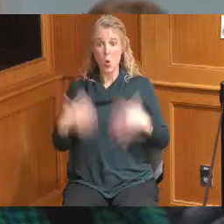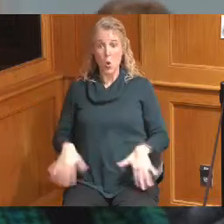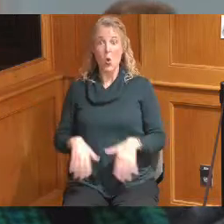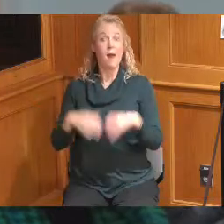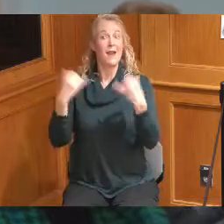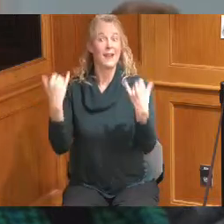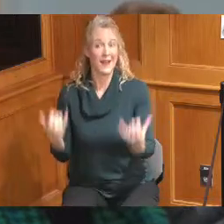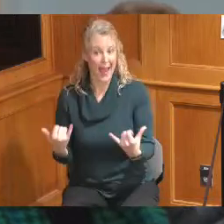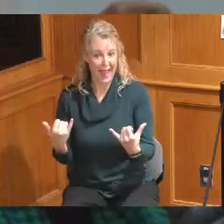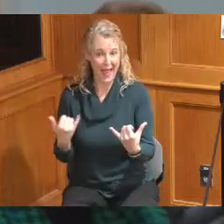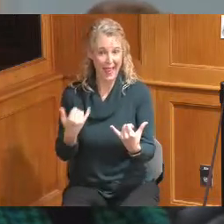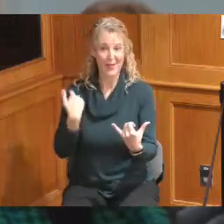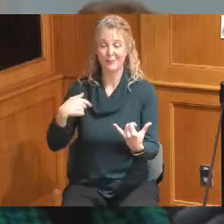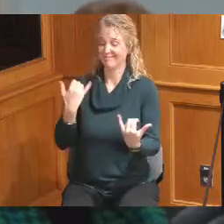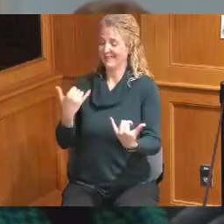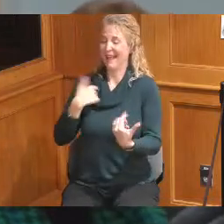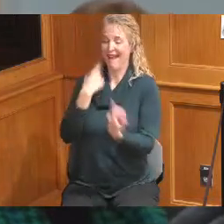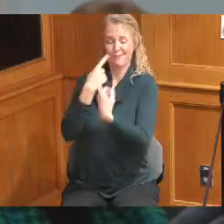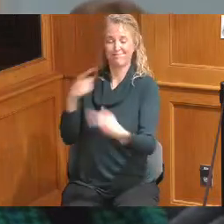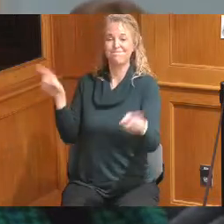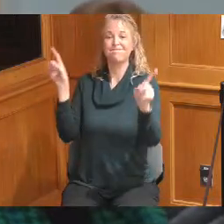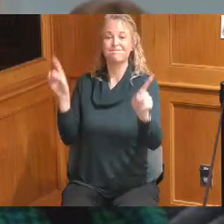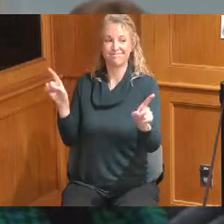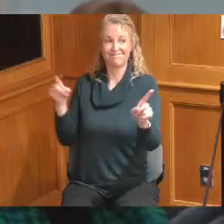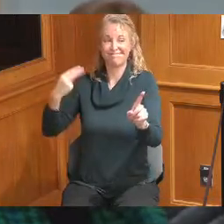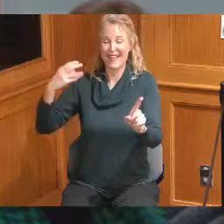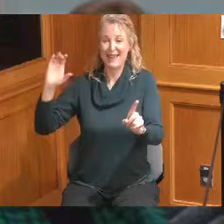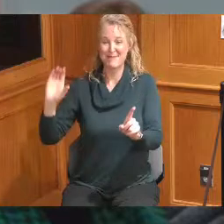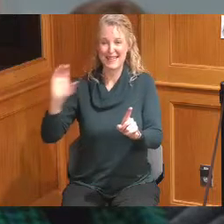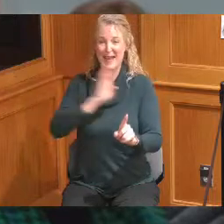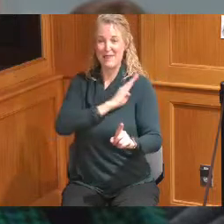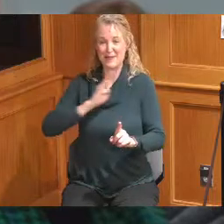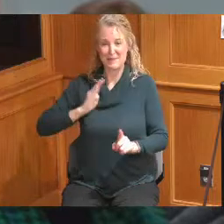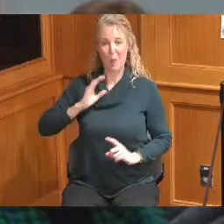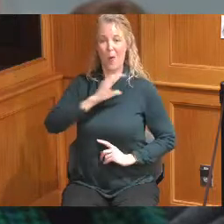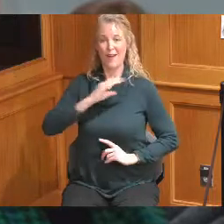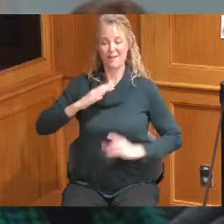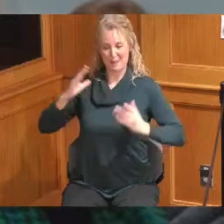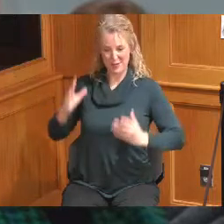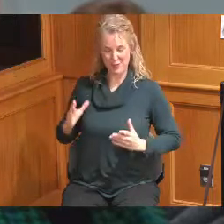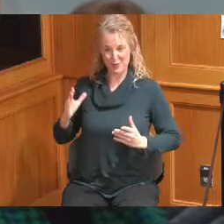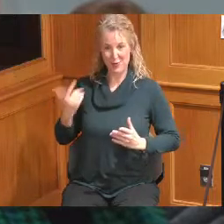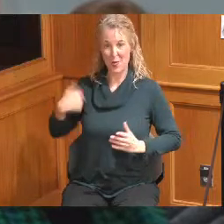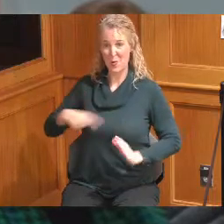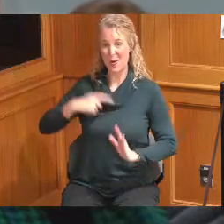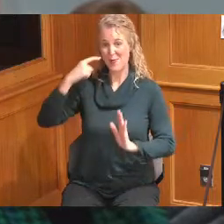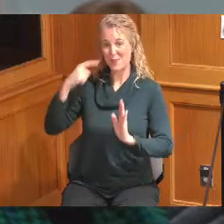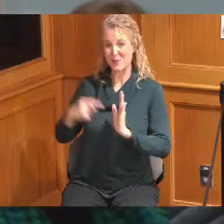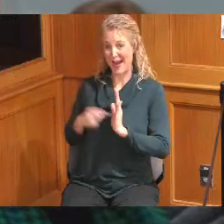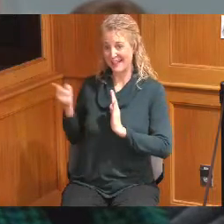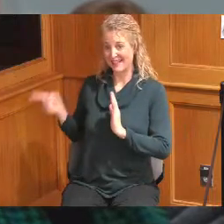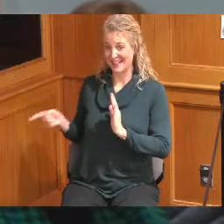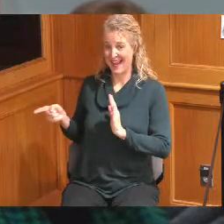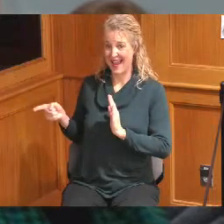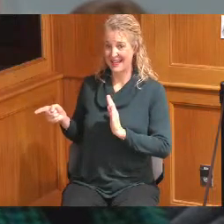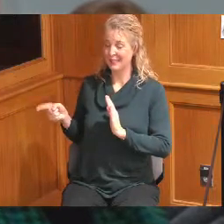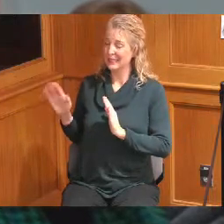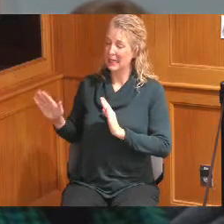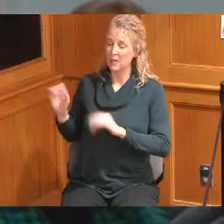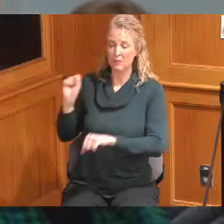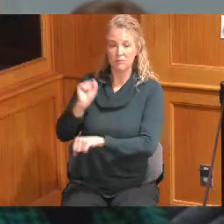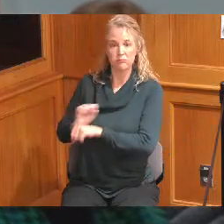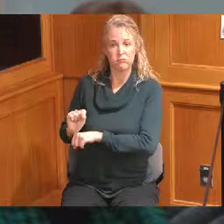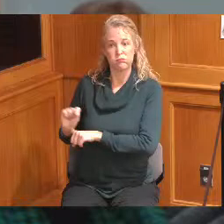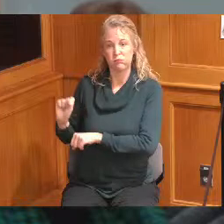therefore, be it proclaimed that the Hamilton County Board of Commissioners recognizes the